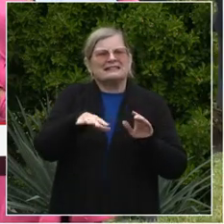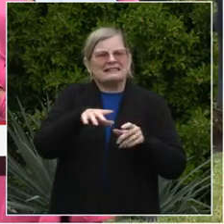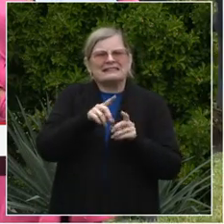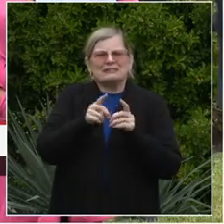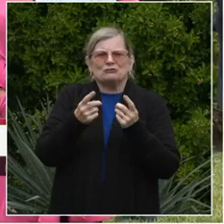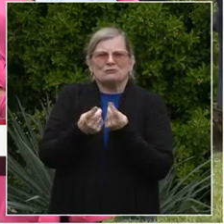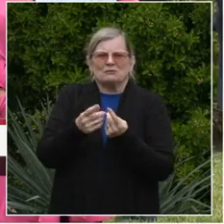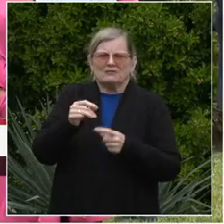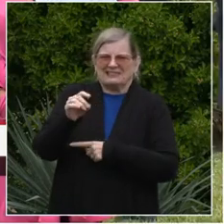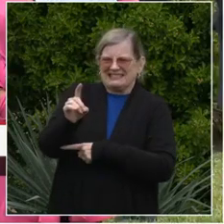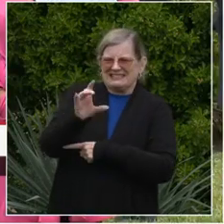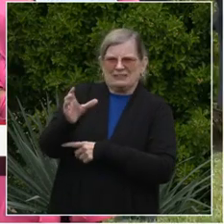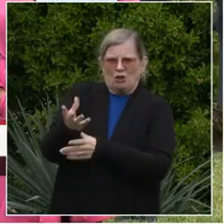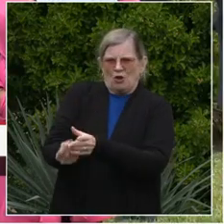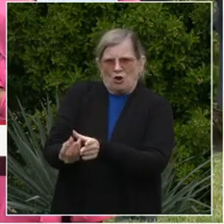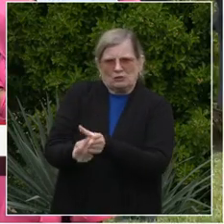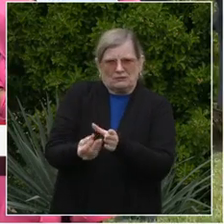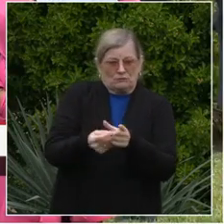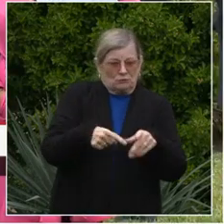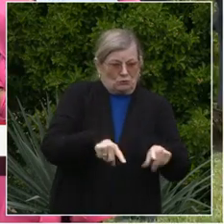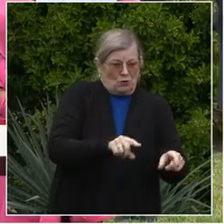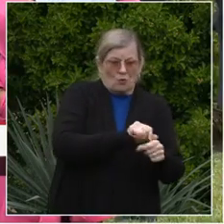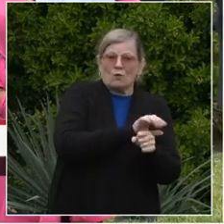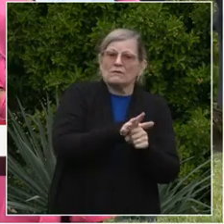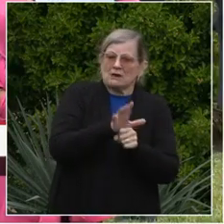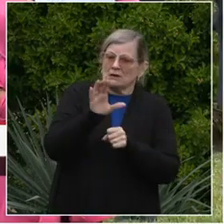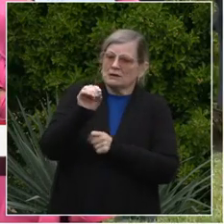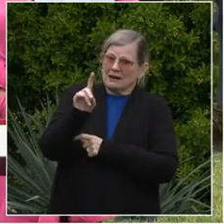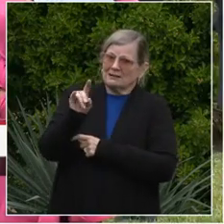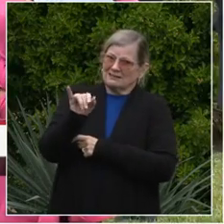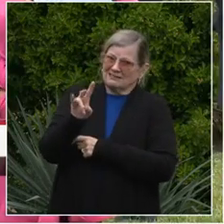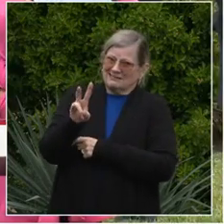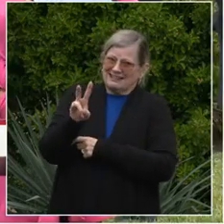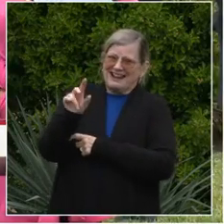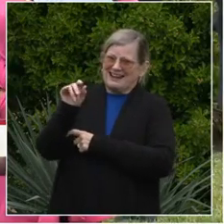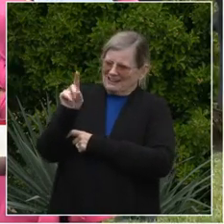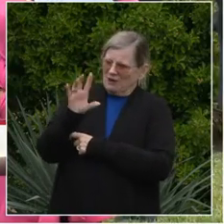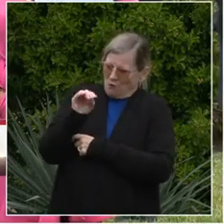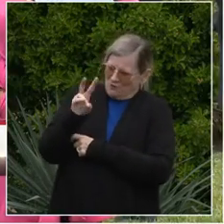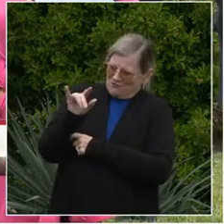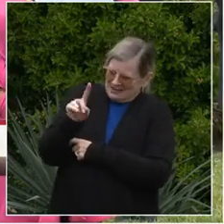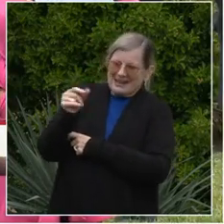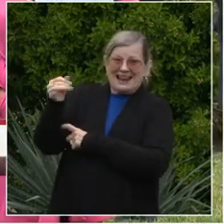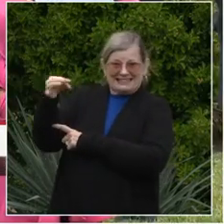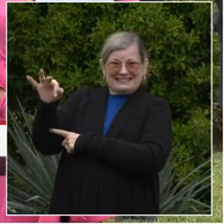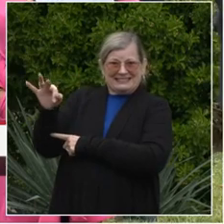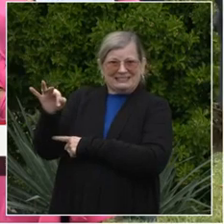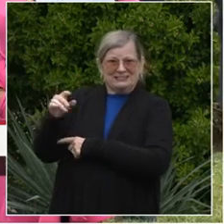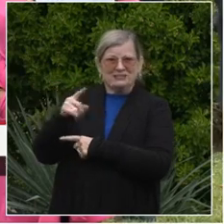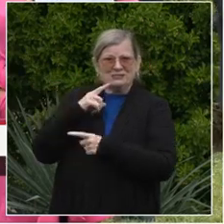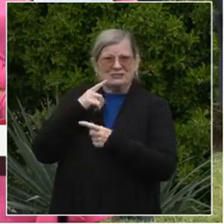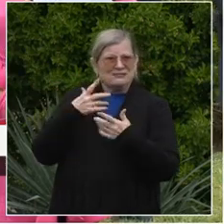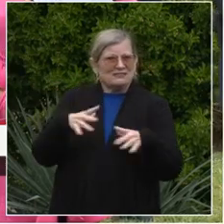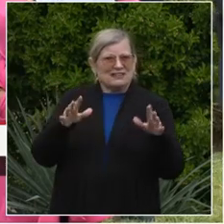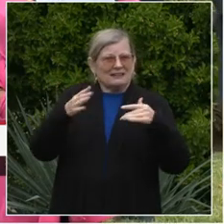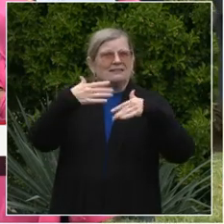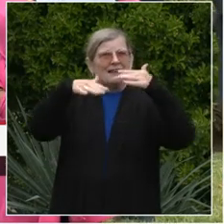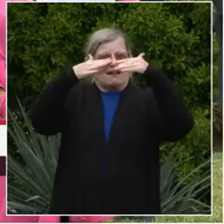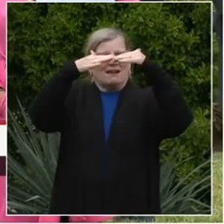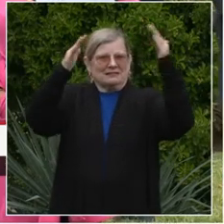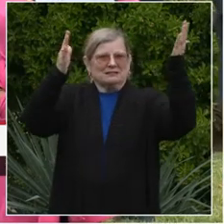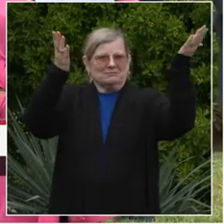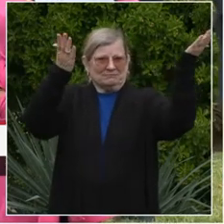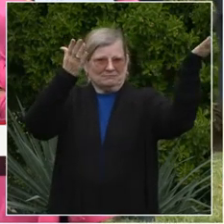While they may have left us with heartbreaks and tears, they ascended into heaven and into glory with